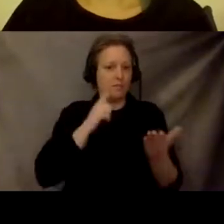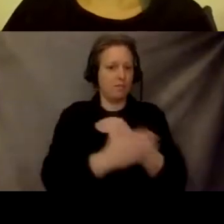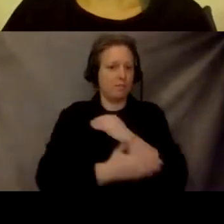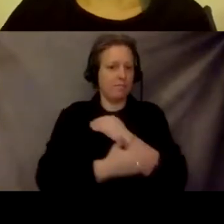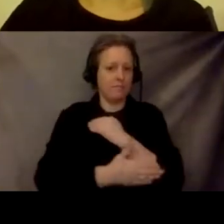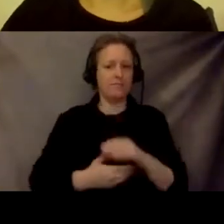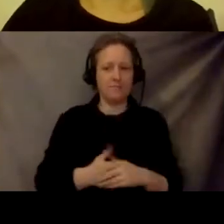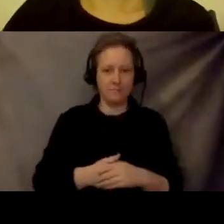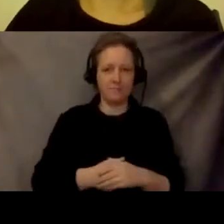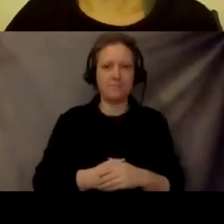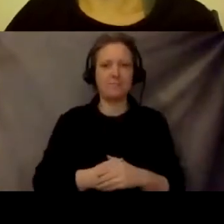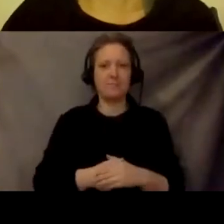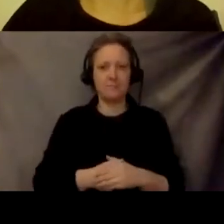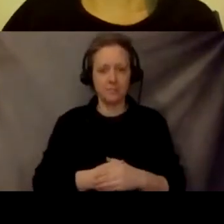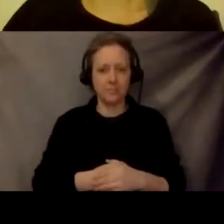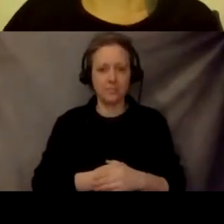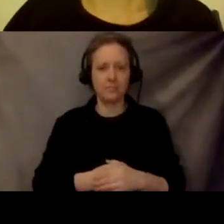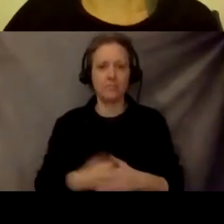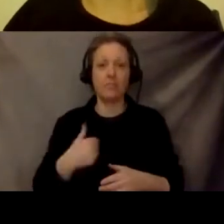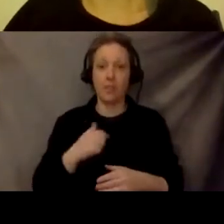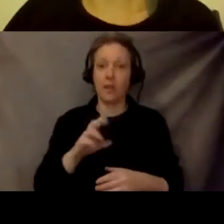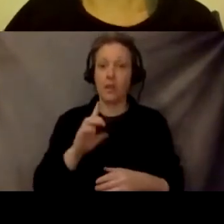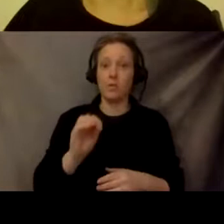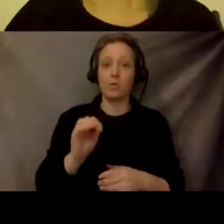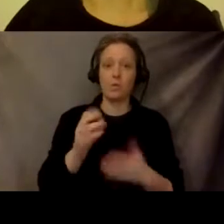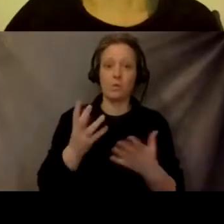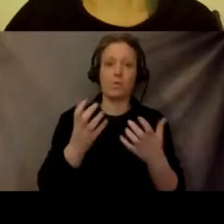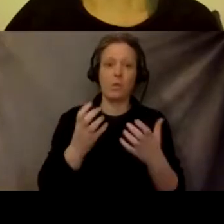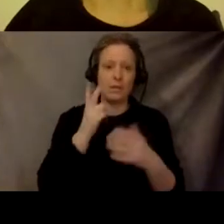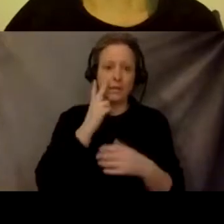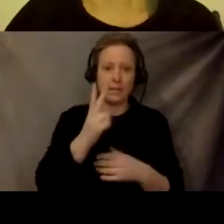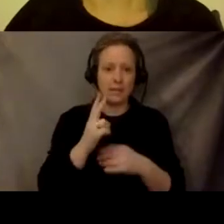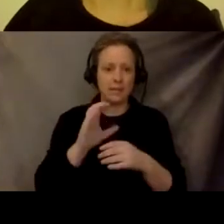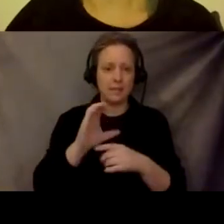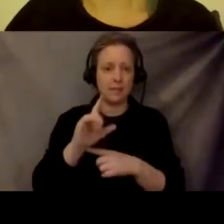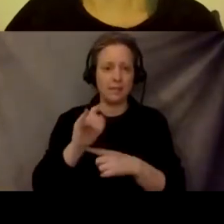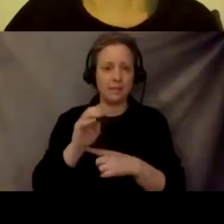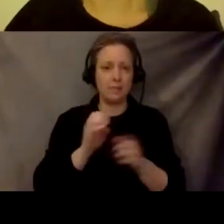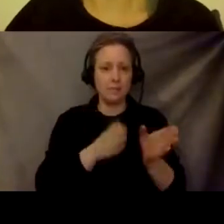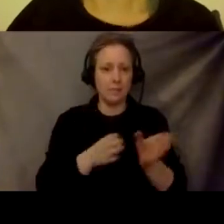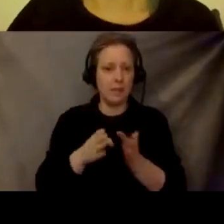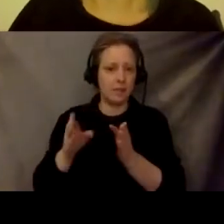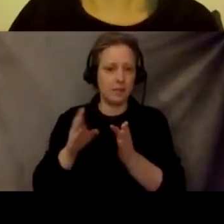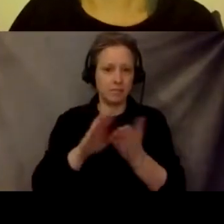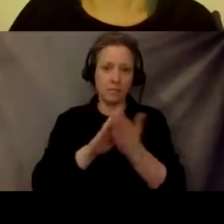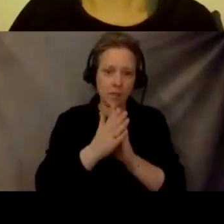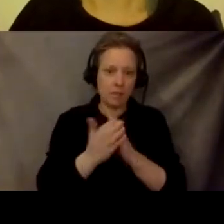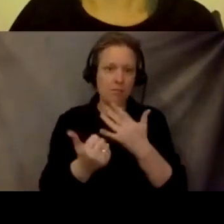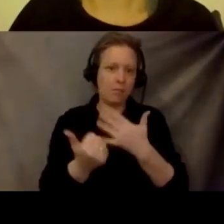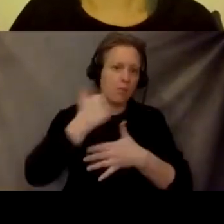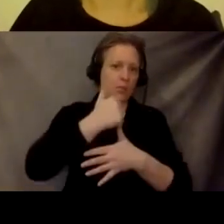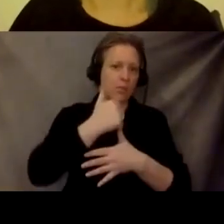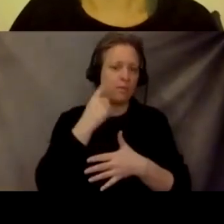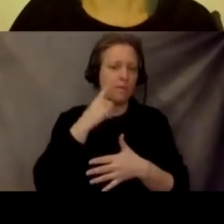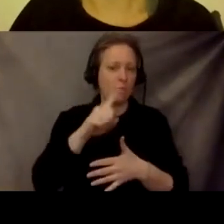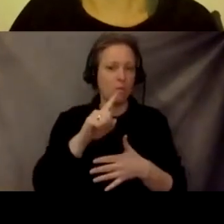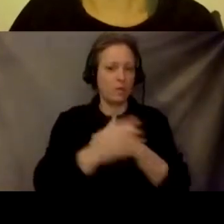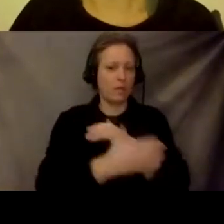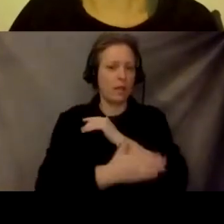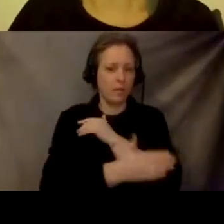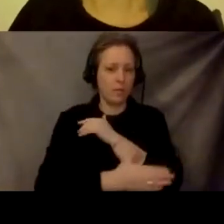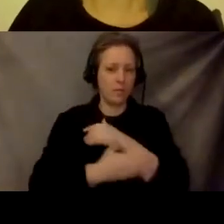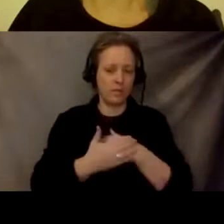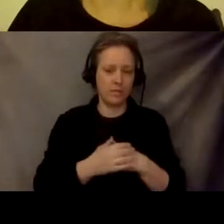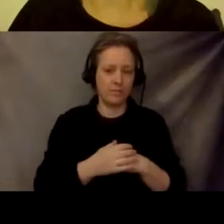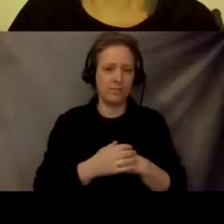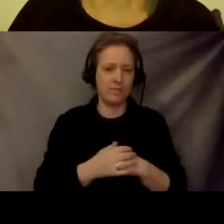But I do want to see, climate planning be a priority for the county. And I don't really think that we have